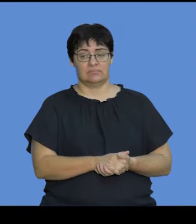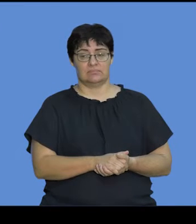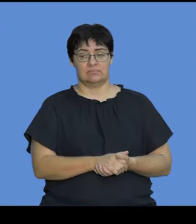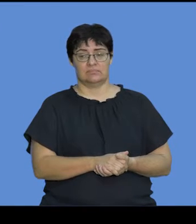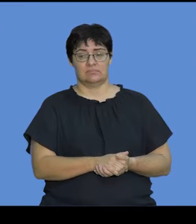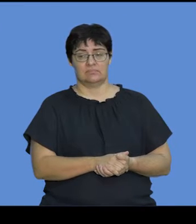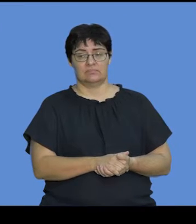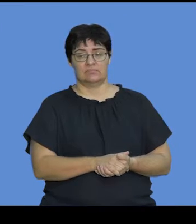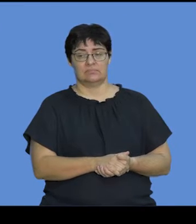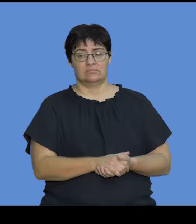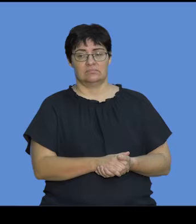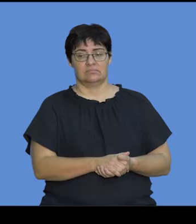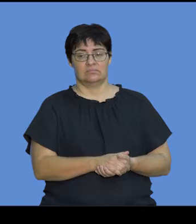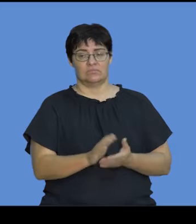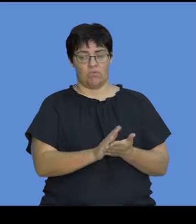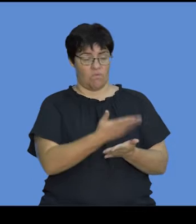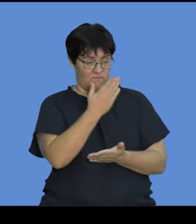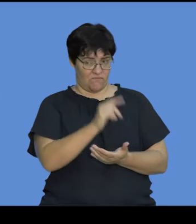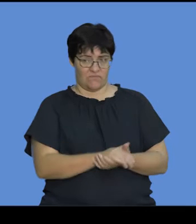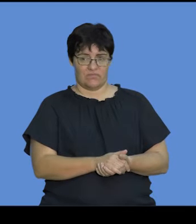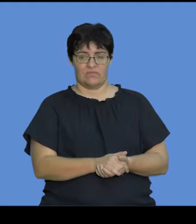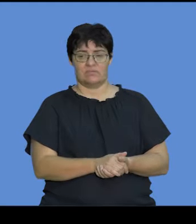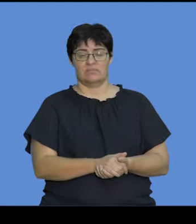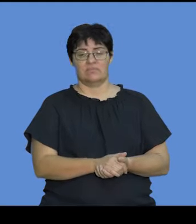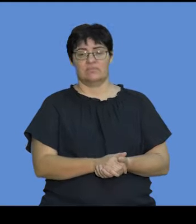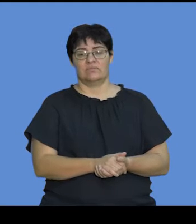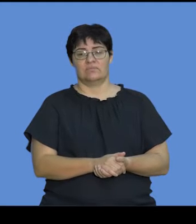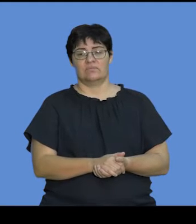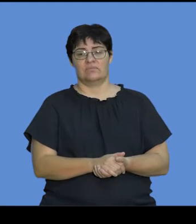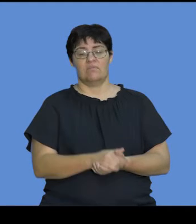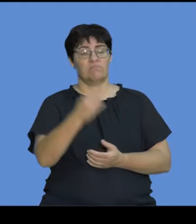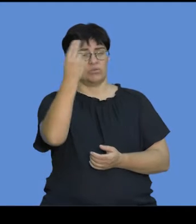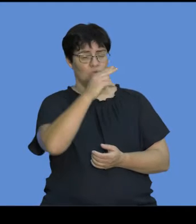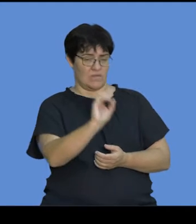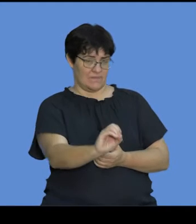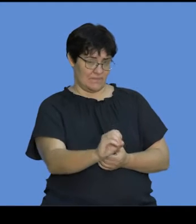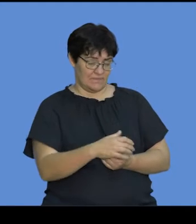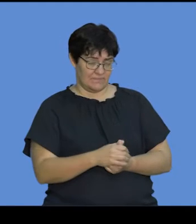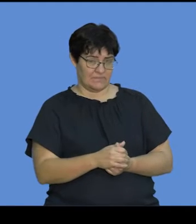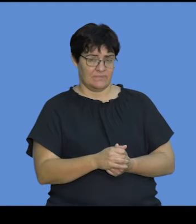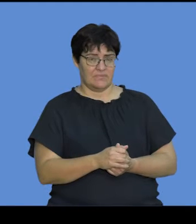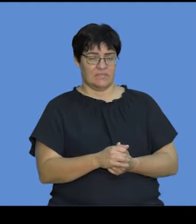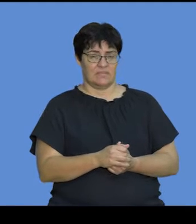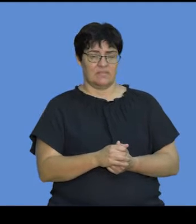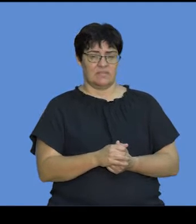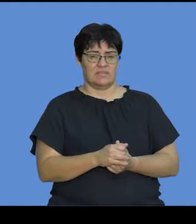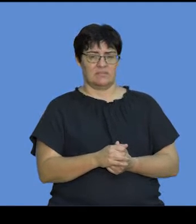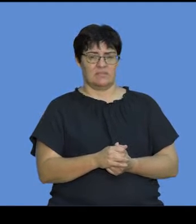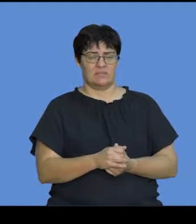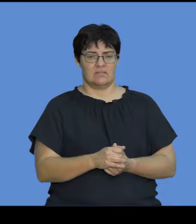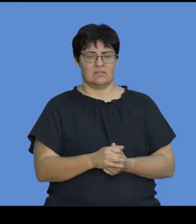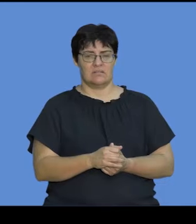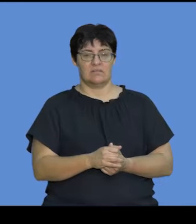Let's take those away. When we draw it, we draw